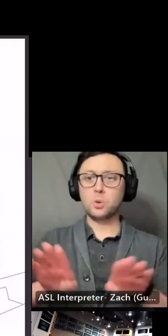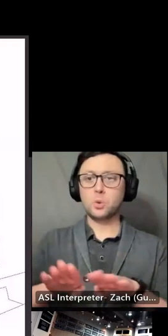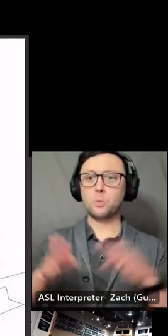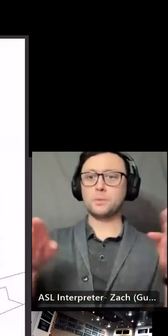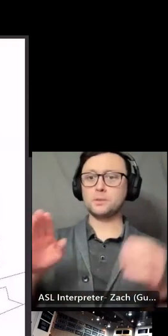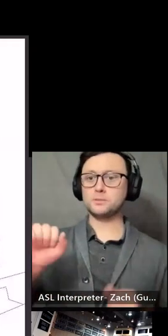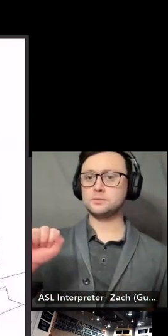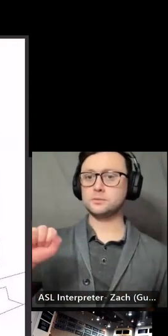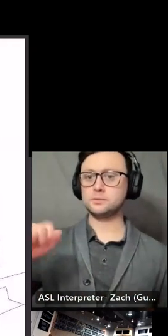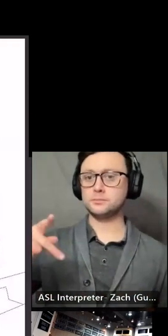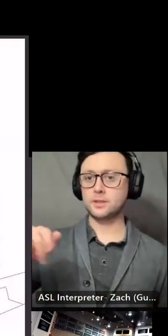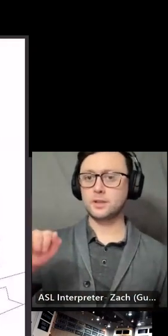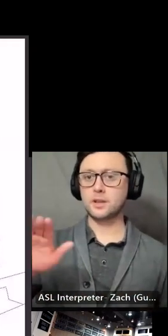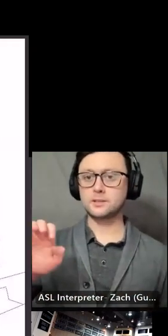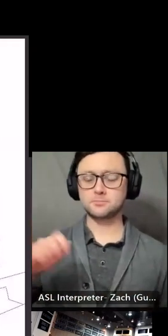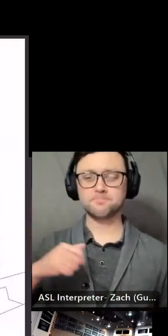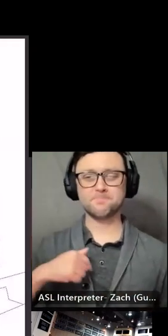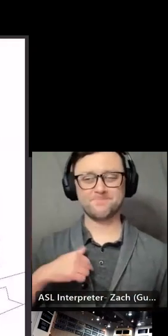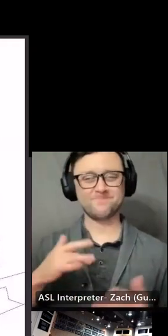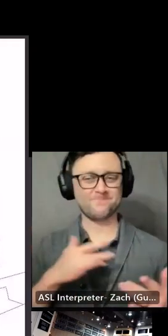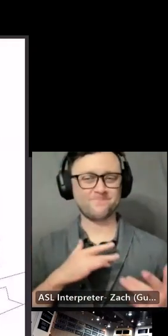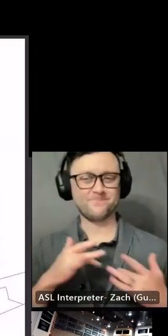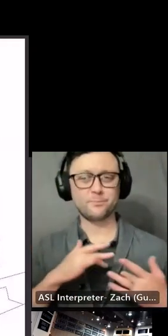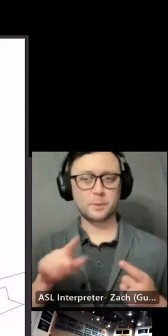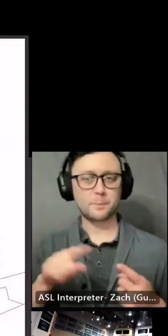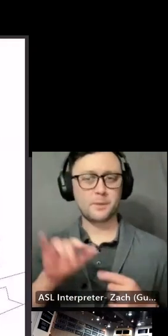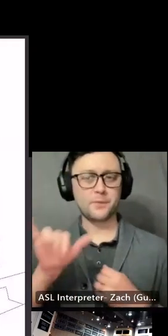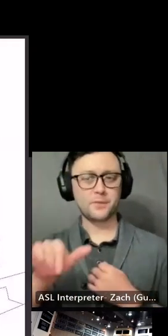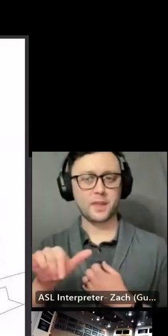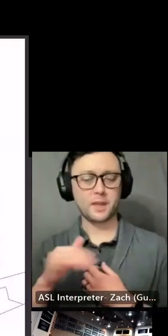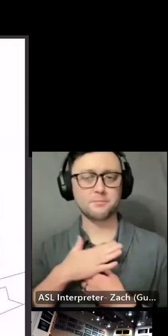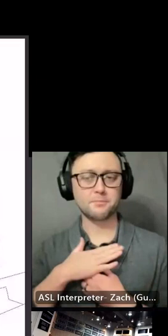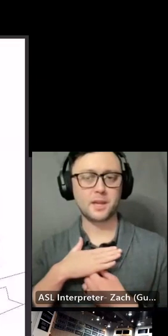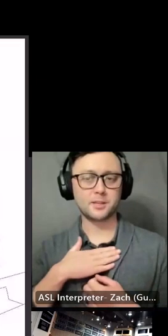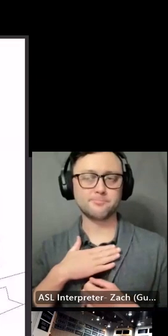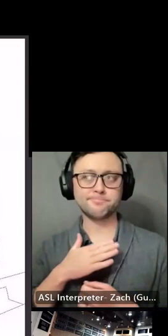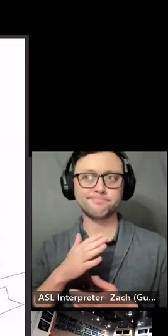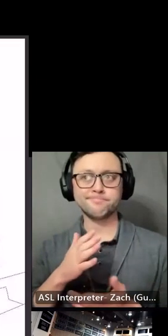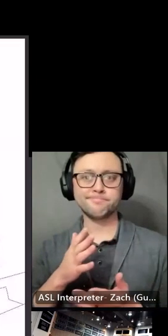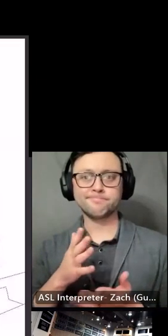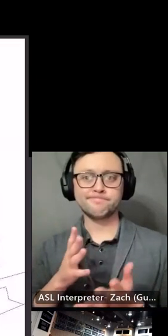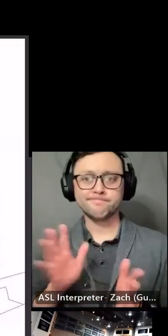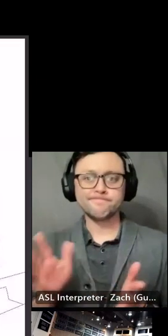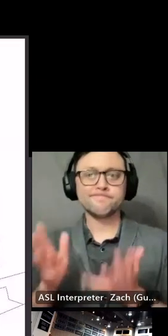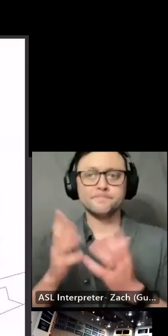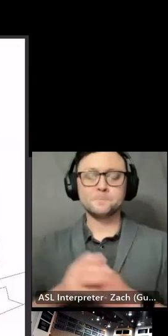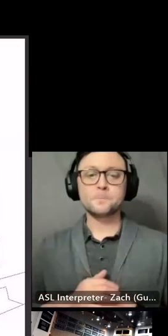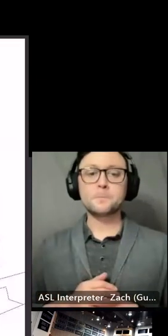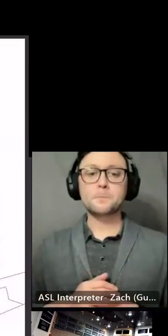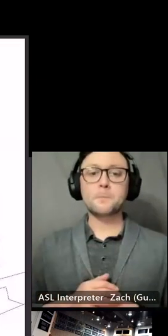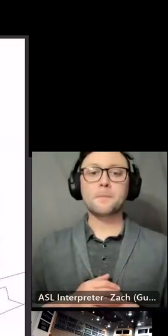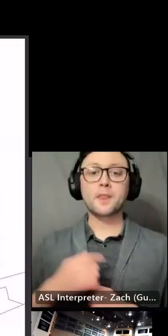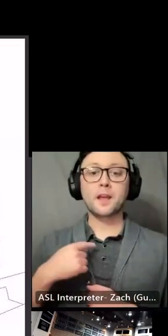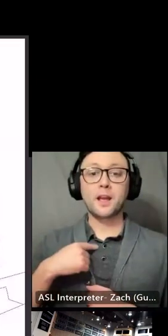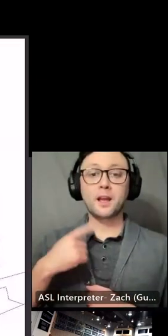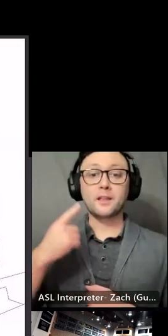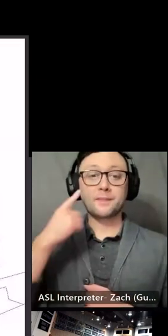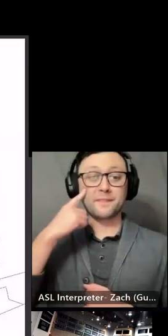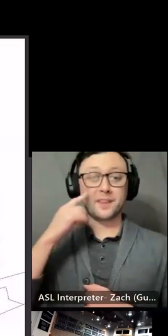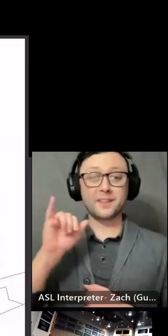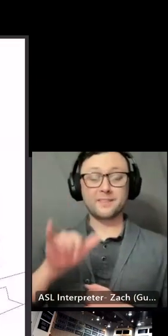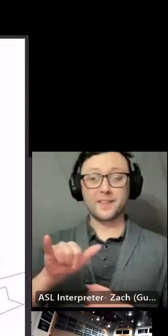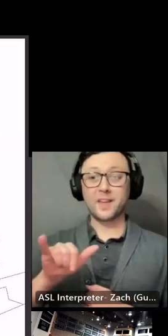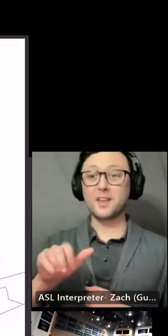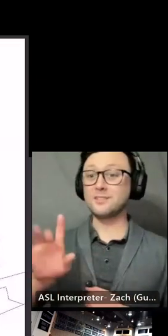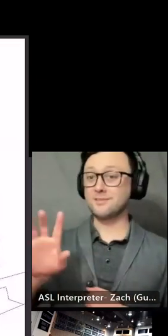That's something I'm particularly concerned about. And I think having the